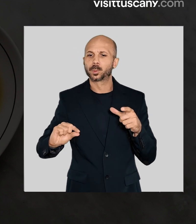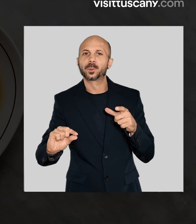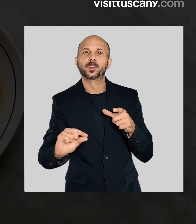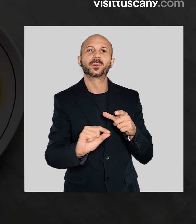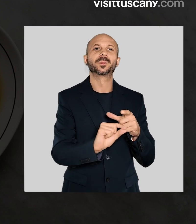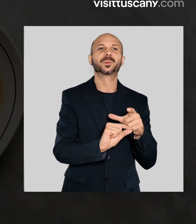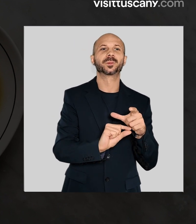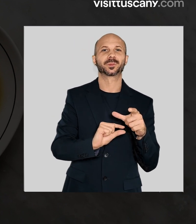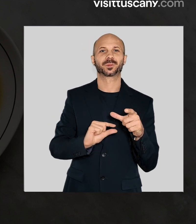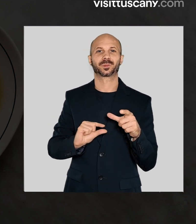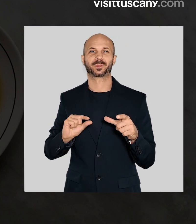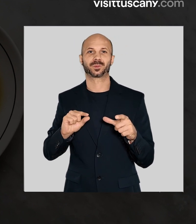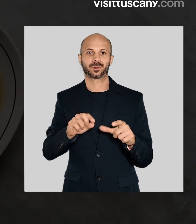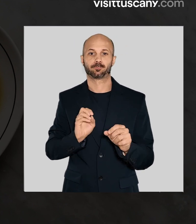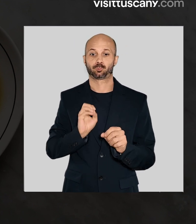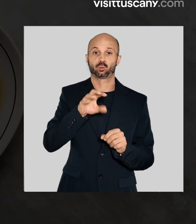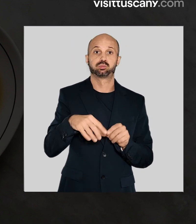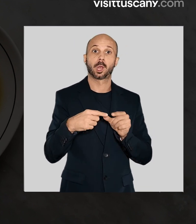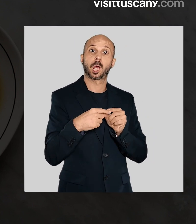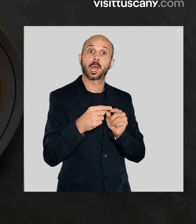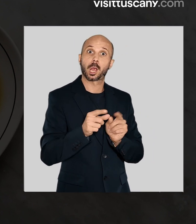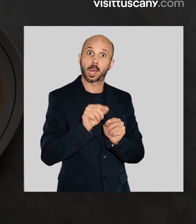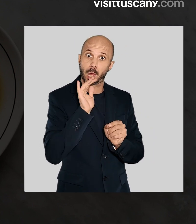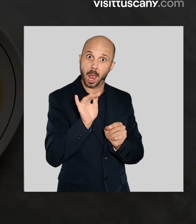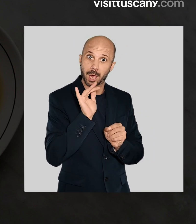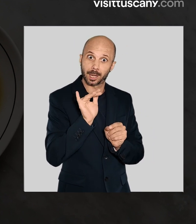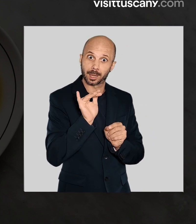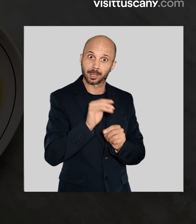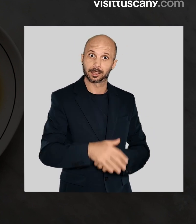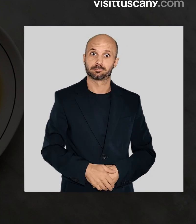Then add 2 cloves of garlic, sage and rosemary.